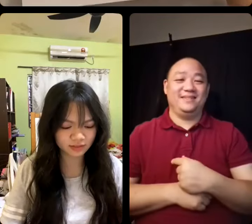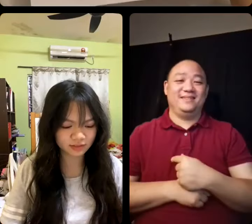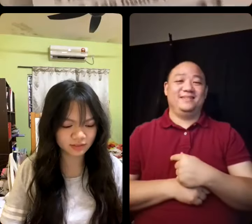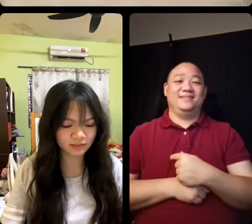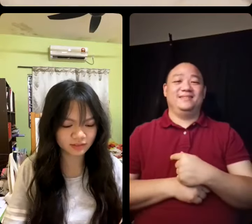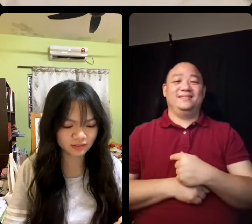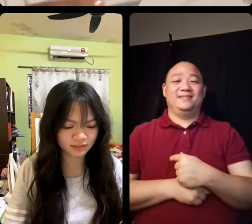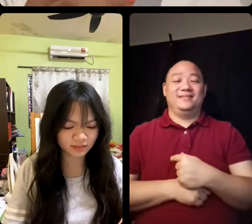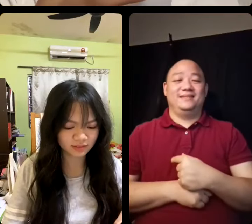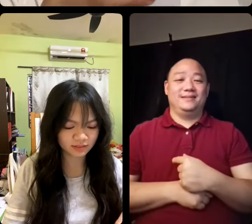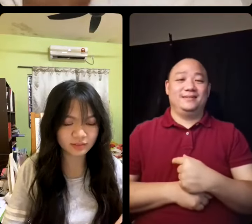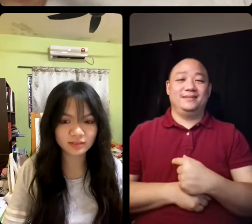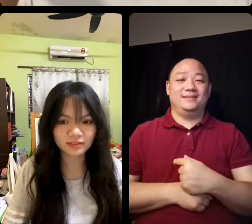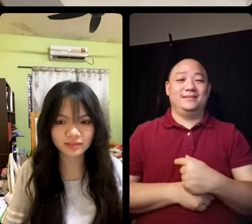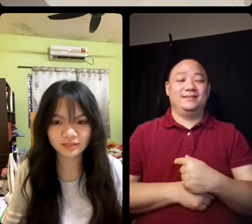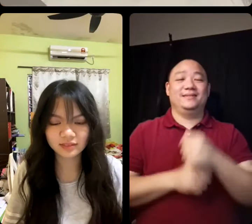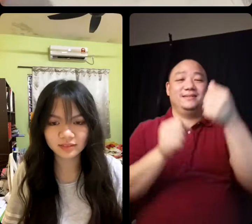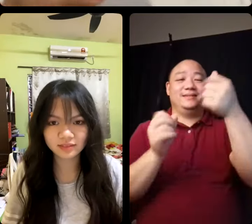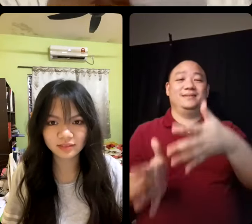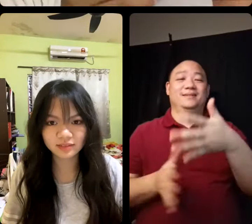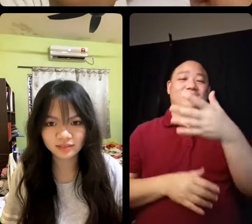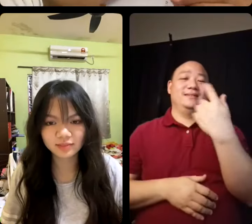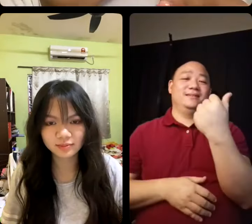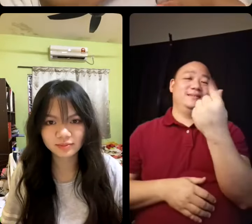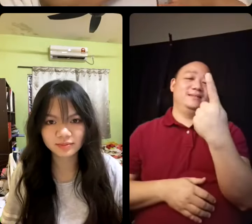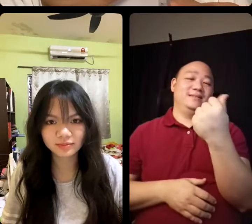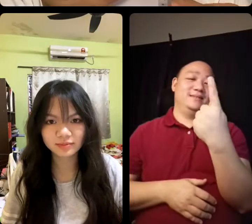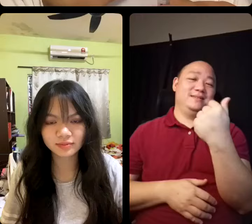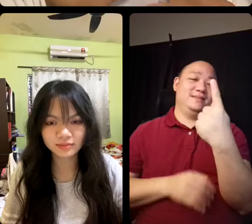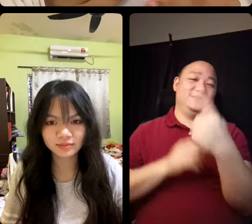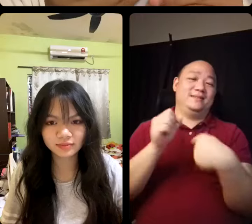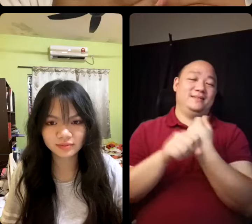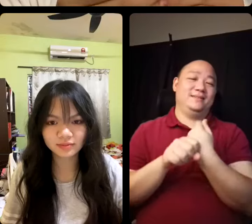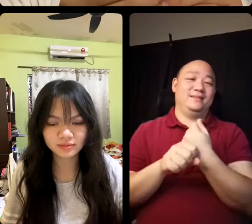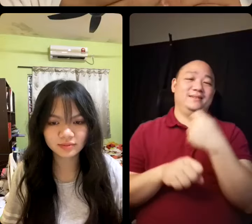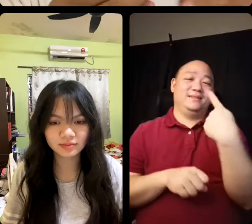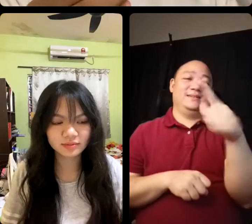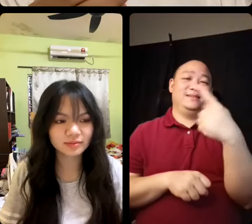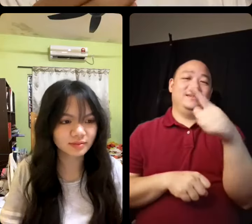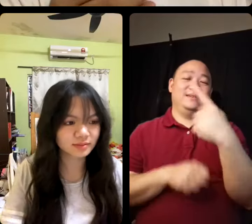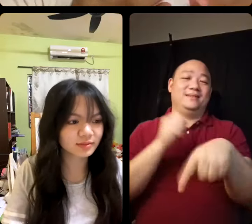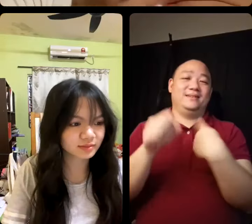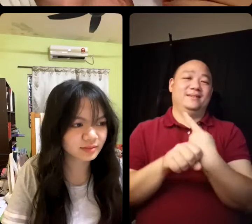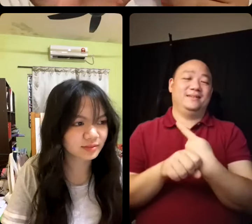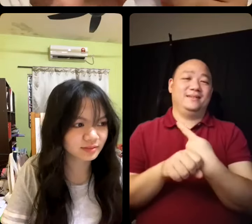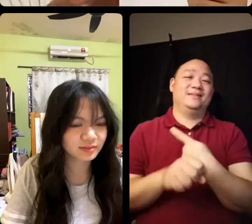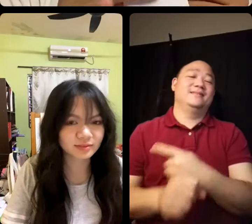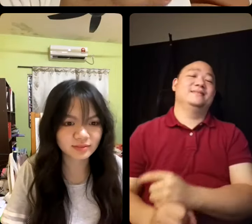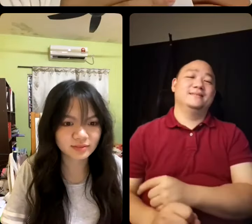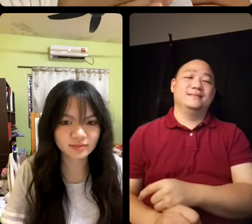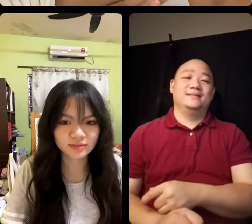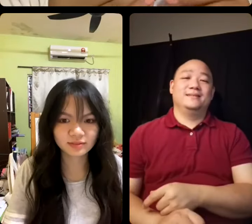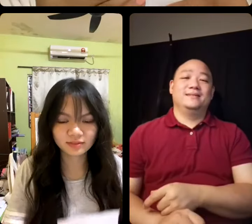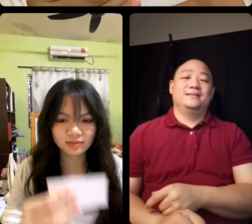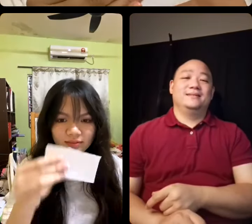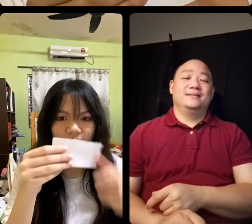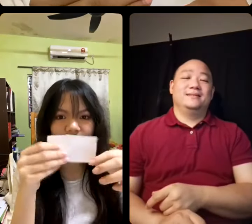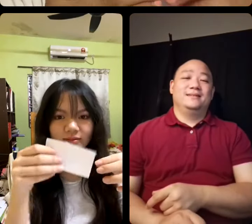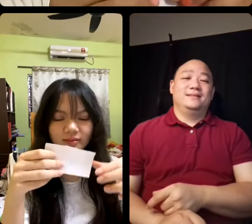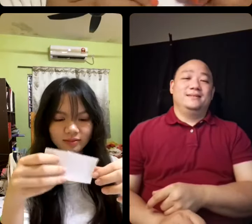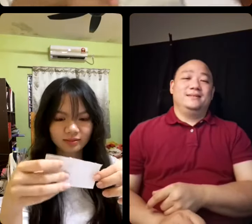minus 7, it's going to be 11. So let's take off 7 from here. And